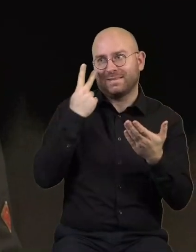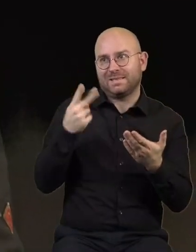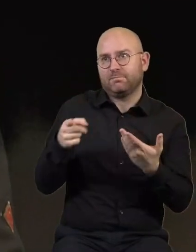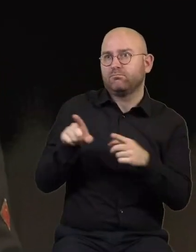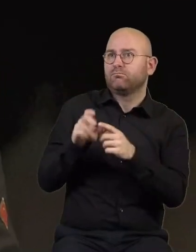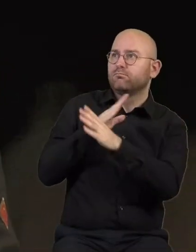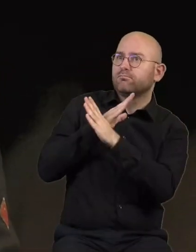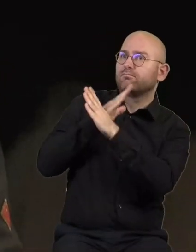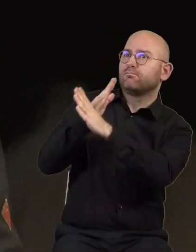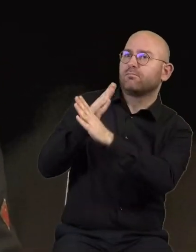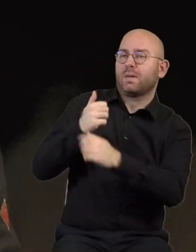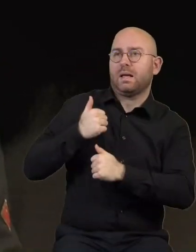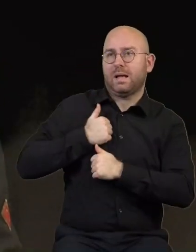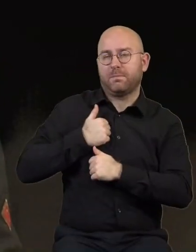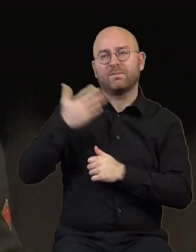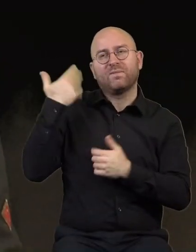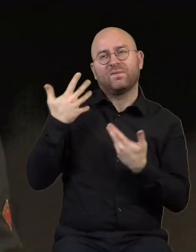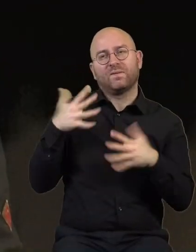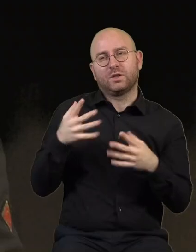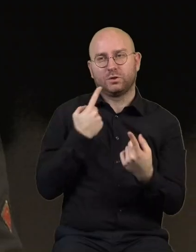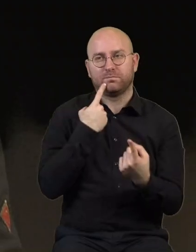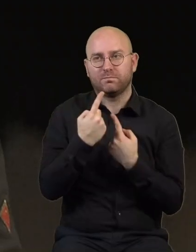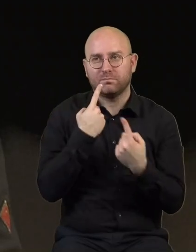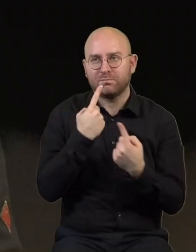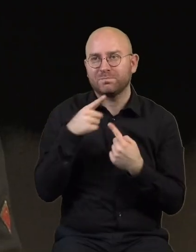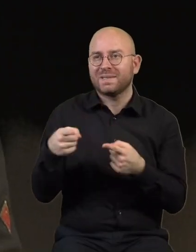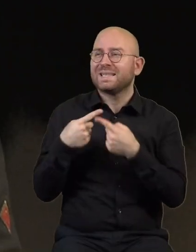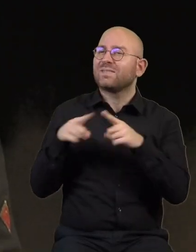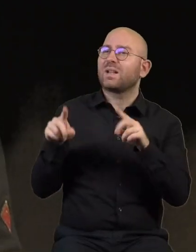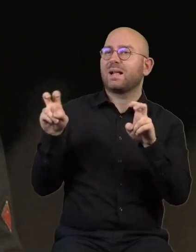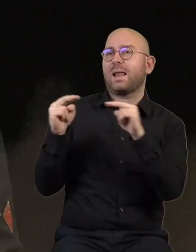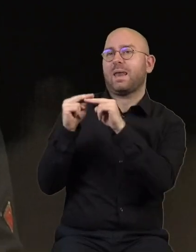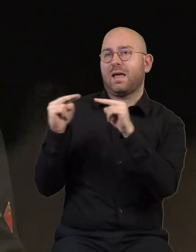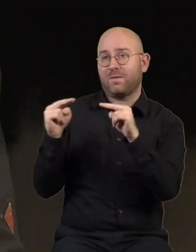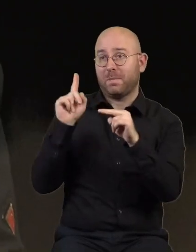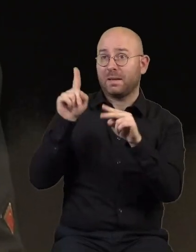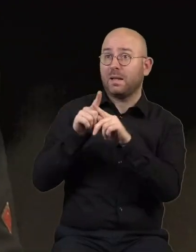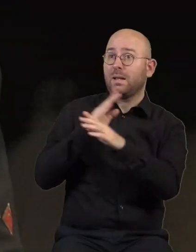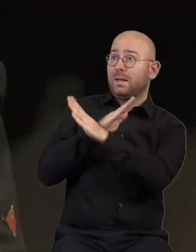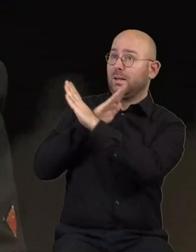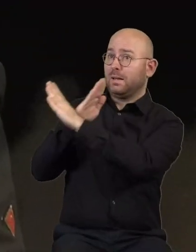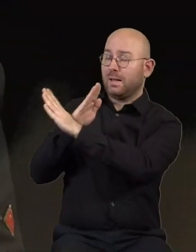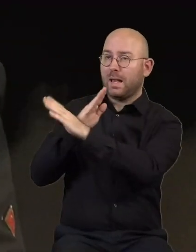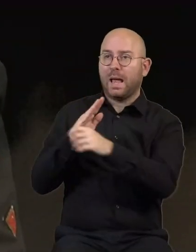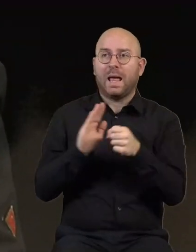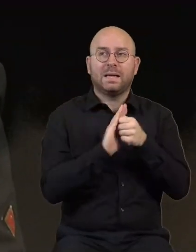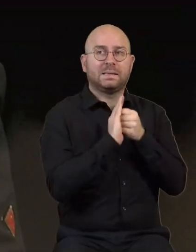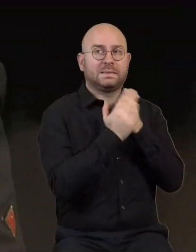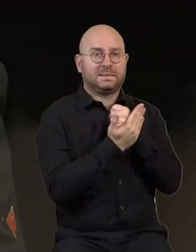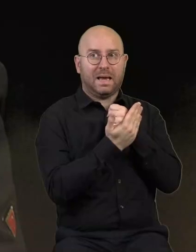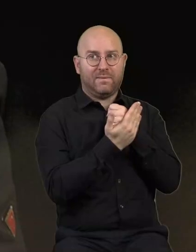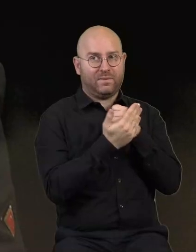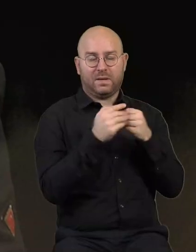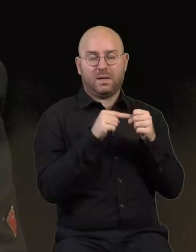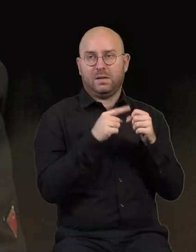And the defense part is the outer layer of security. And in the military, you always say, or